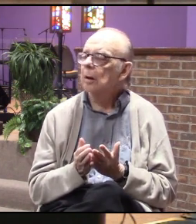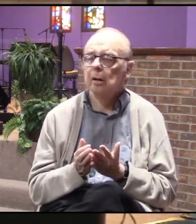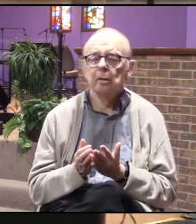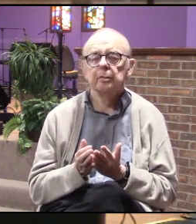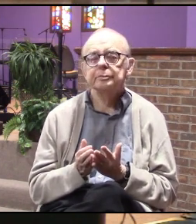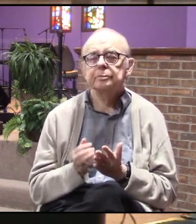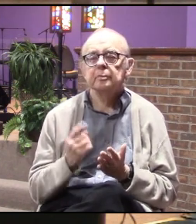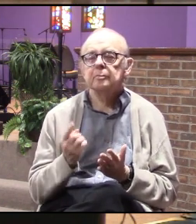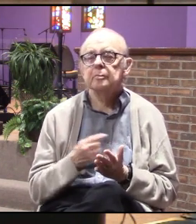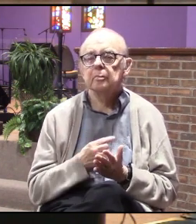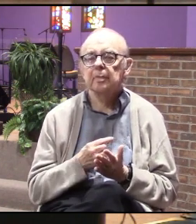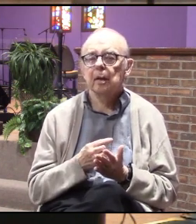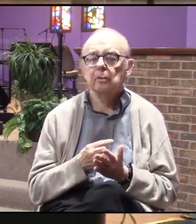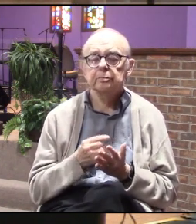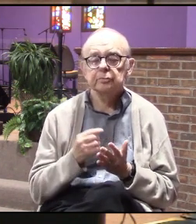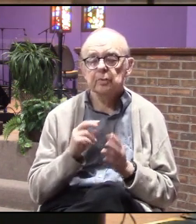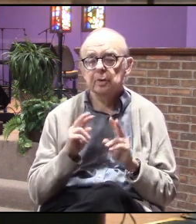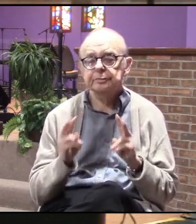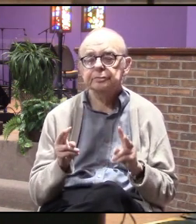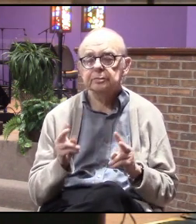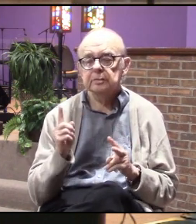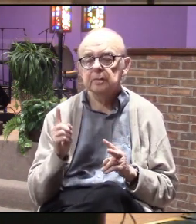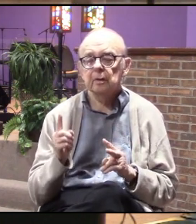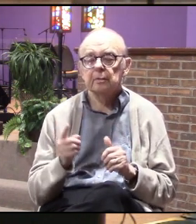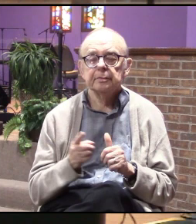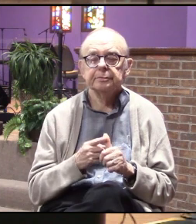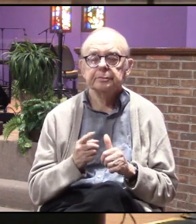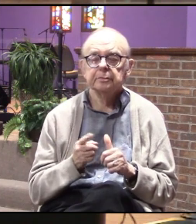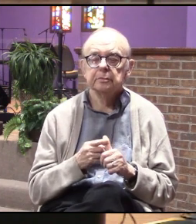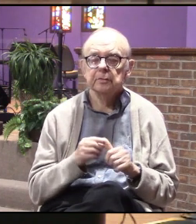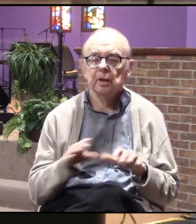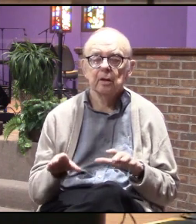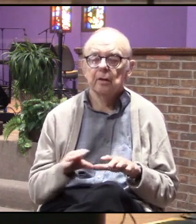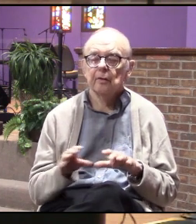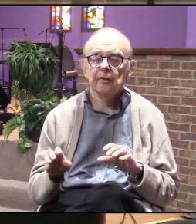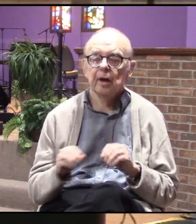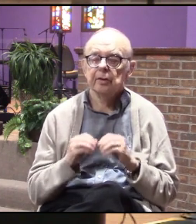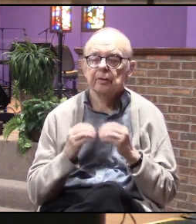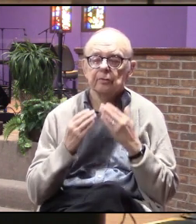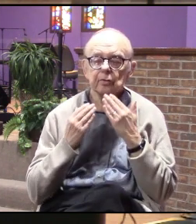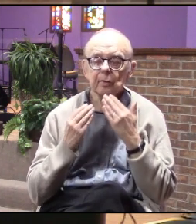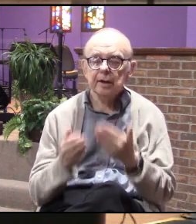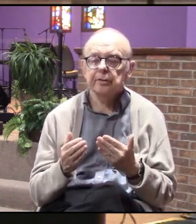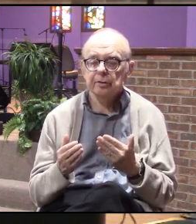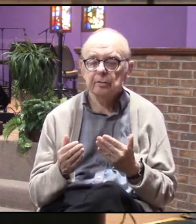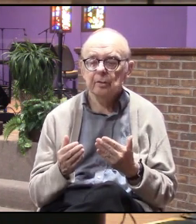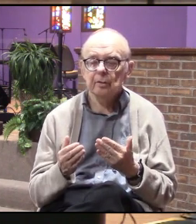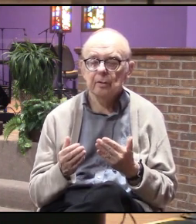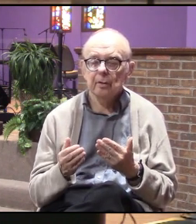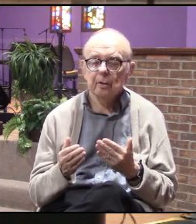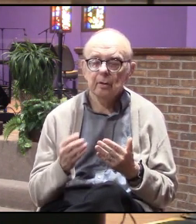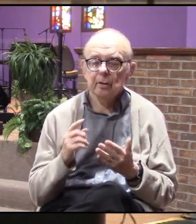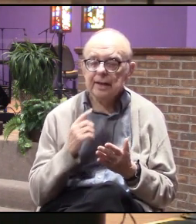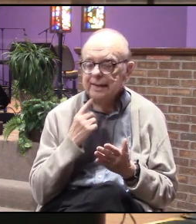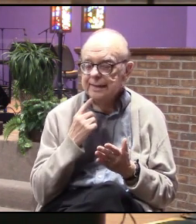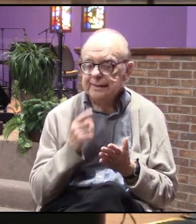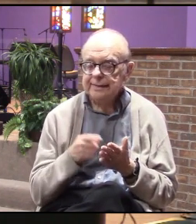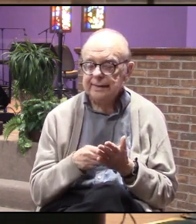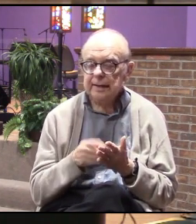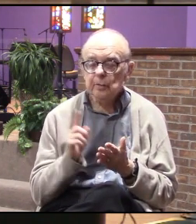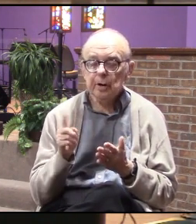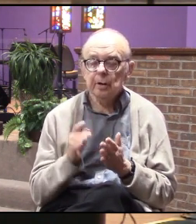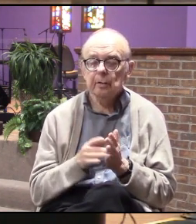We're going to look at one of the first acts of gratitude mentioned in the